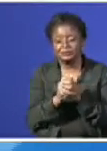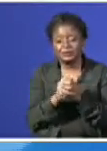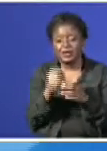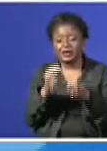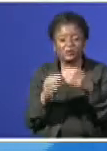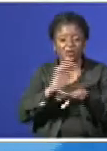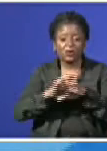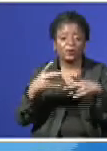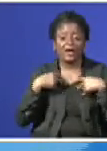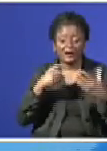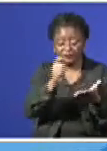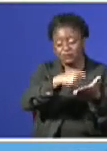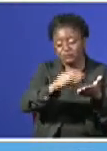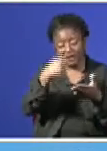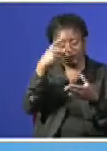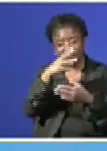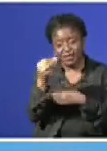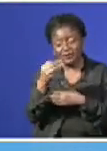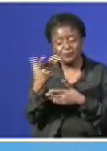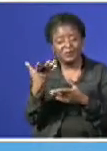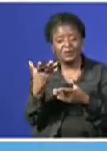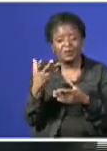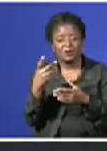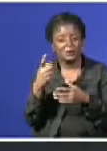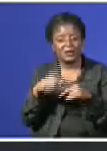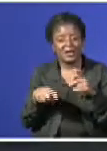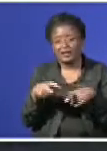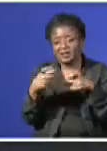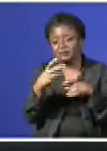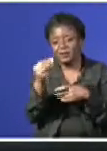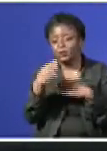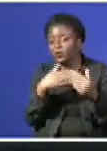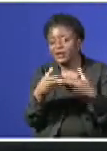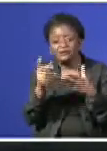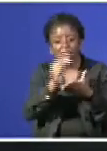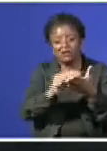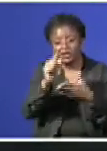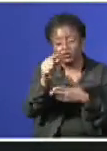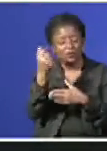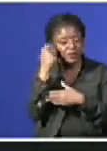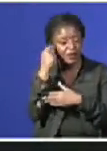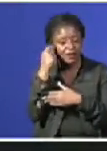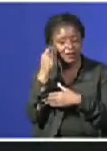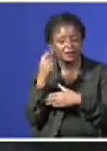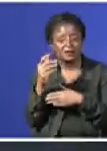can't give them an A or whatever grade you think they should get. Campus safety measures and